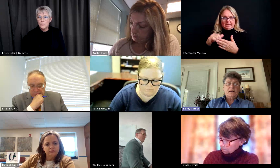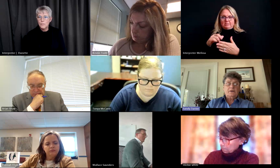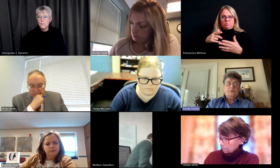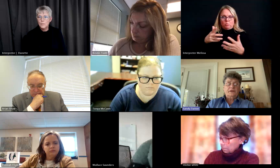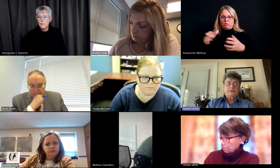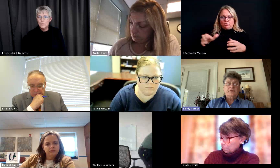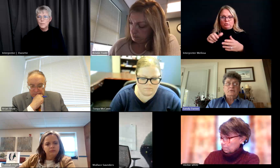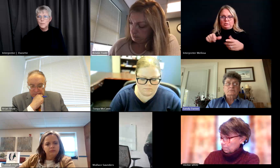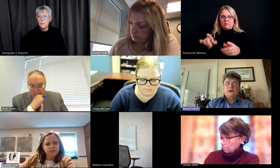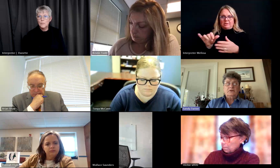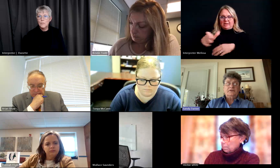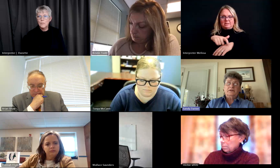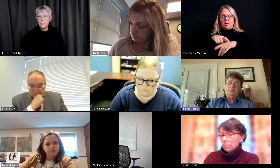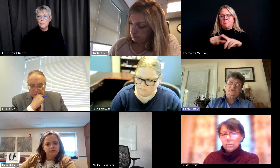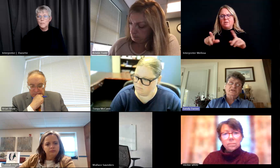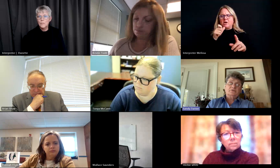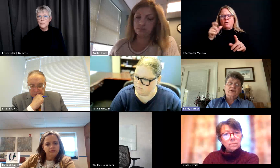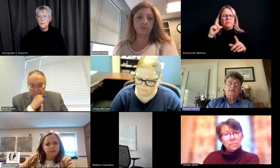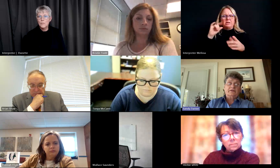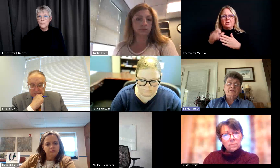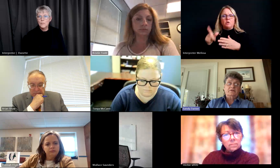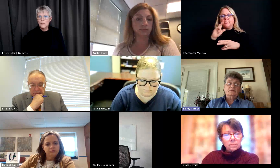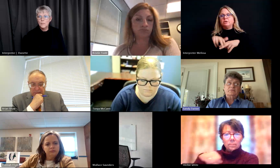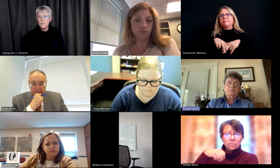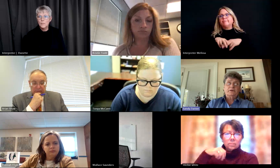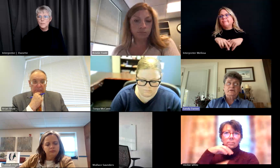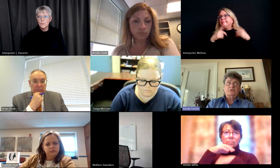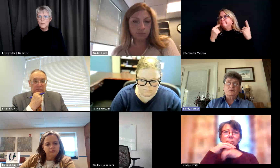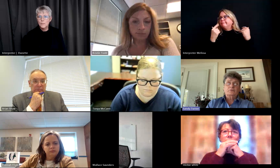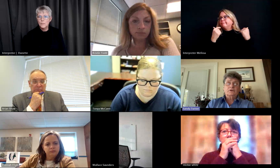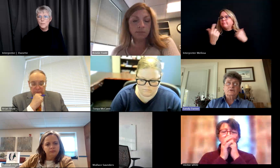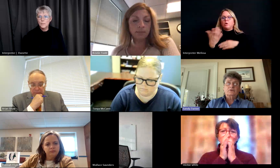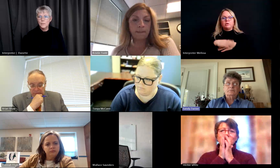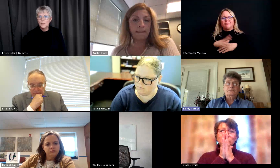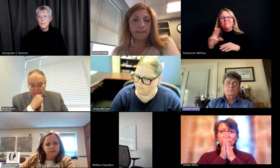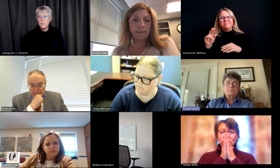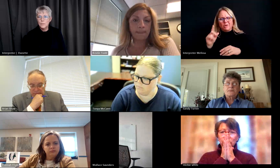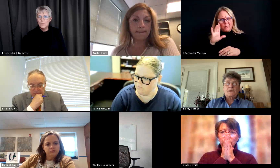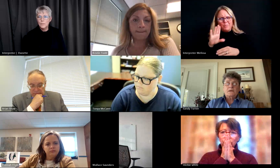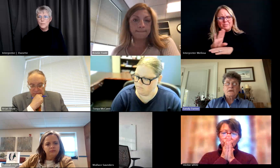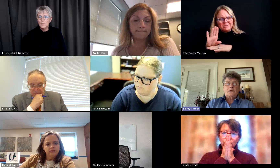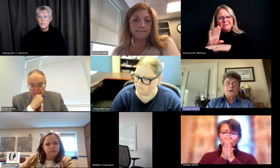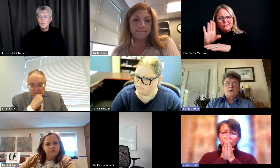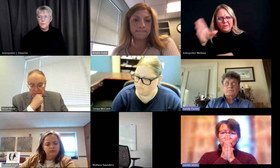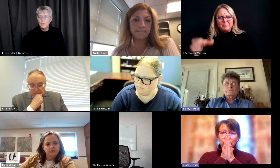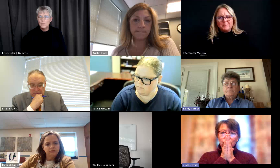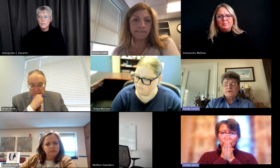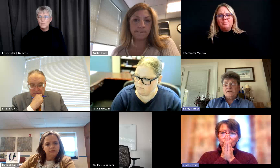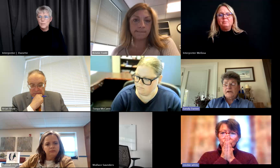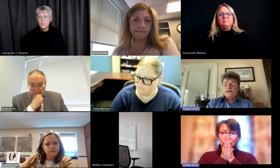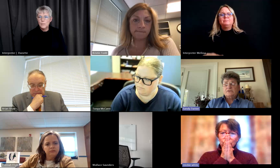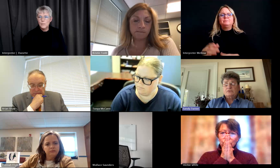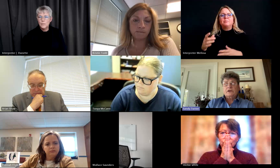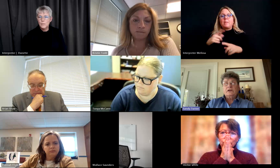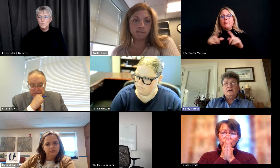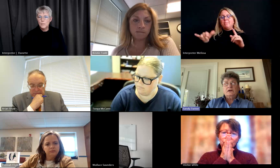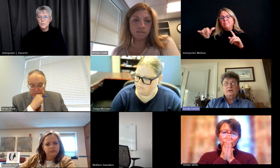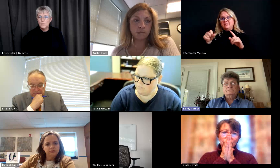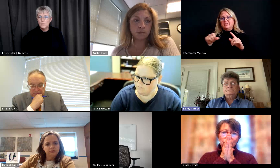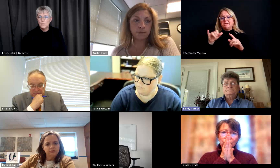But I don't think they'd be sitting around. I think there would be plenty for them to do. But yeah, it's